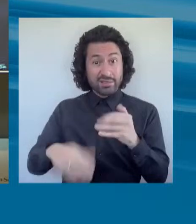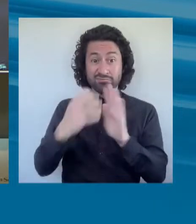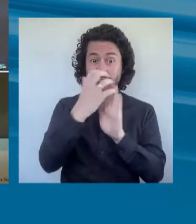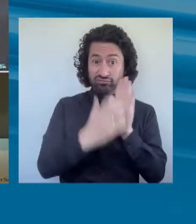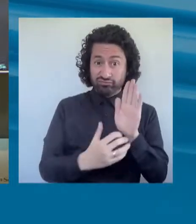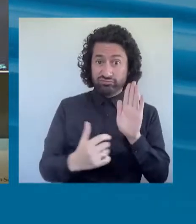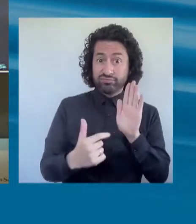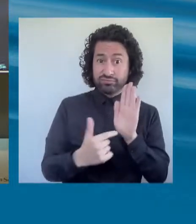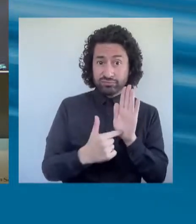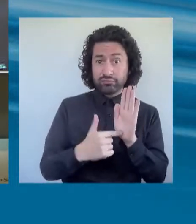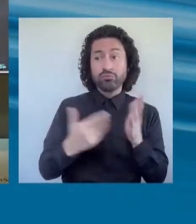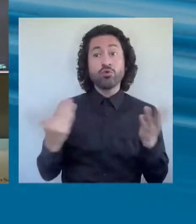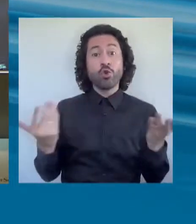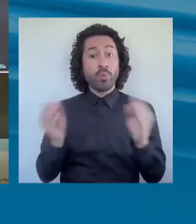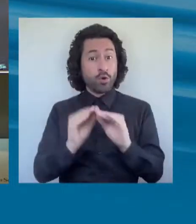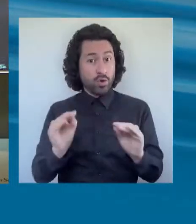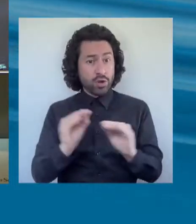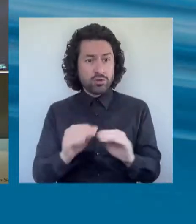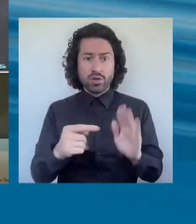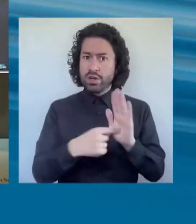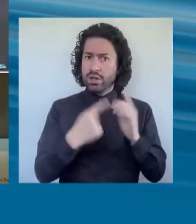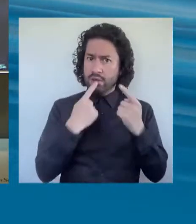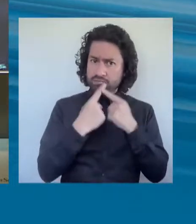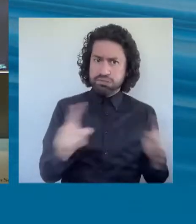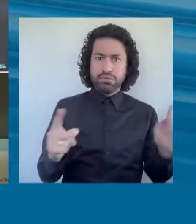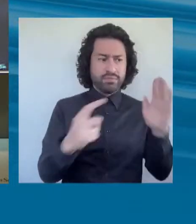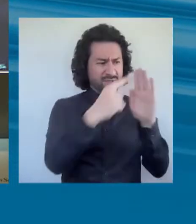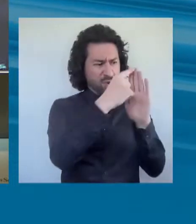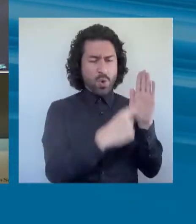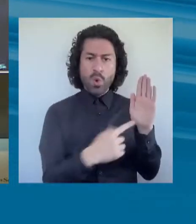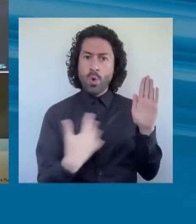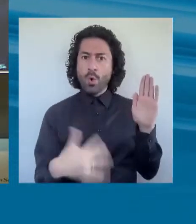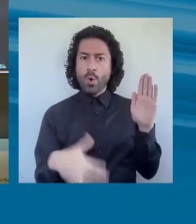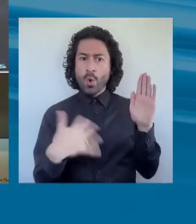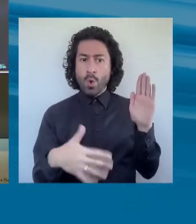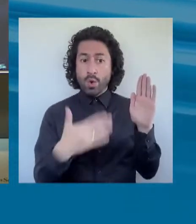classrooms. The last report on the state of education